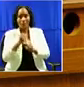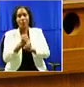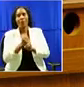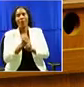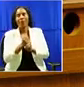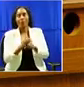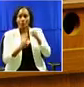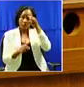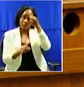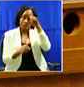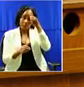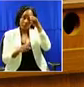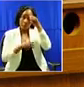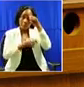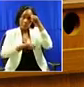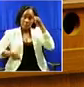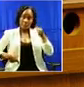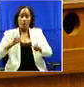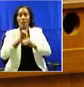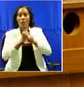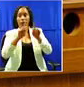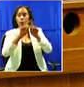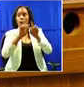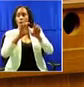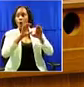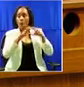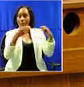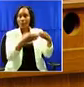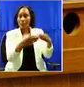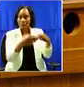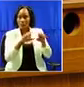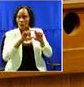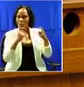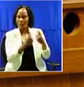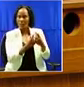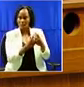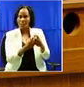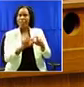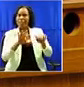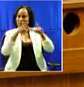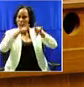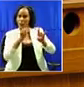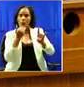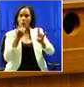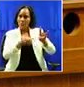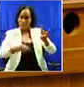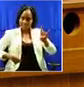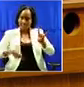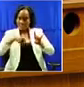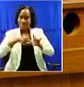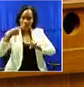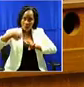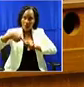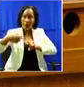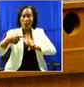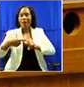presidential working committee chaired by the president will meet regularly to receive reports from each social